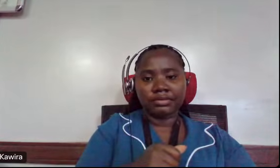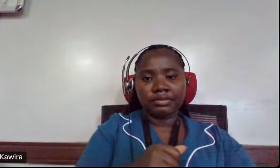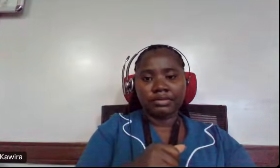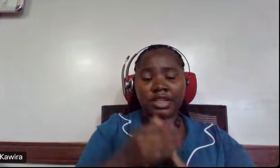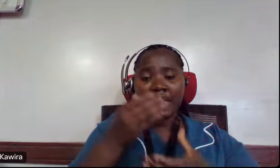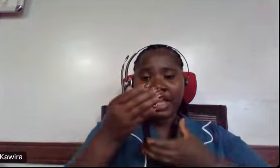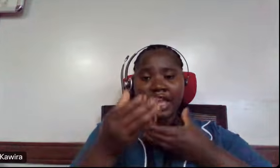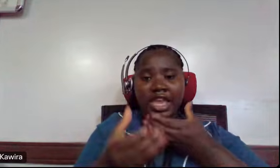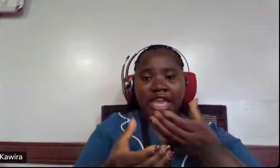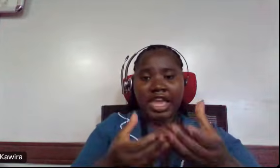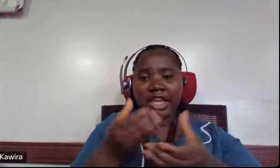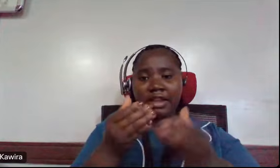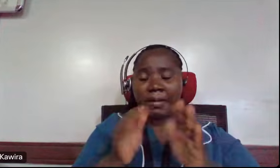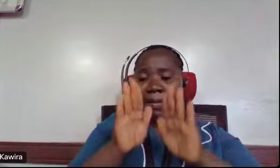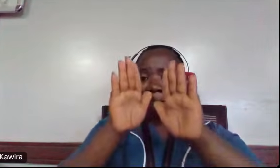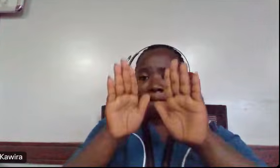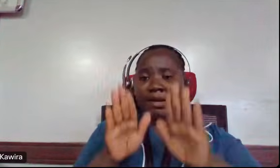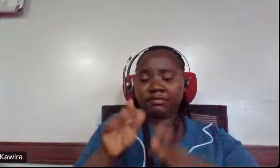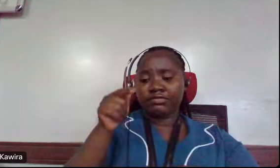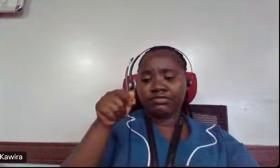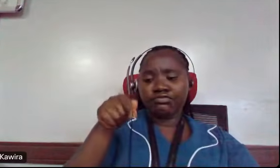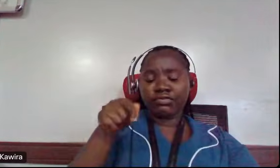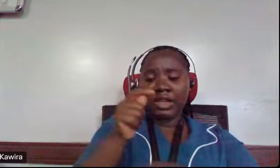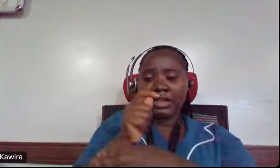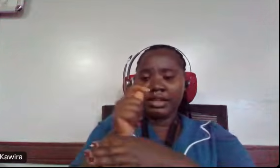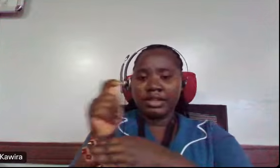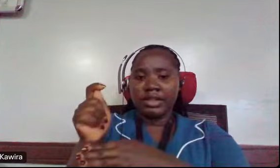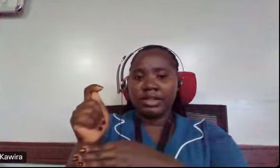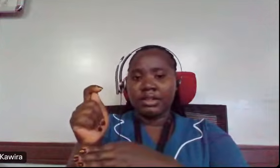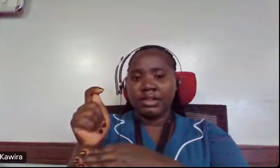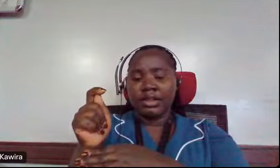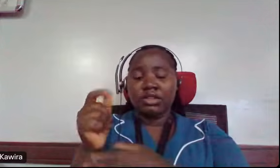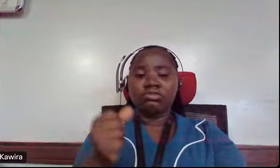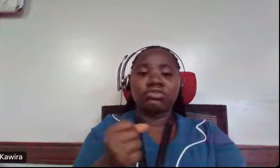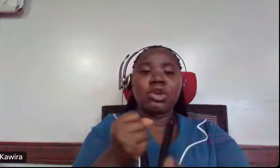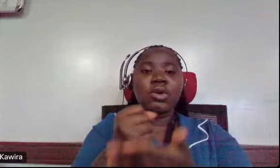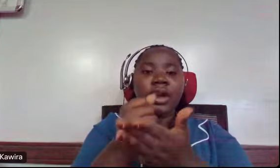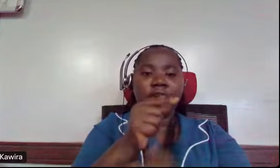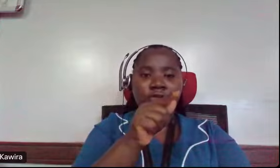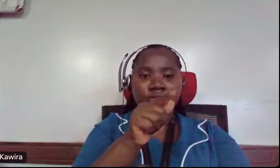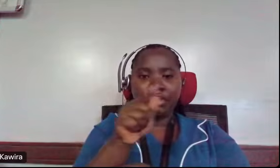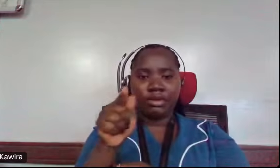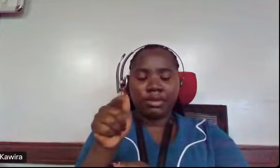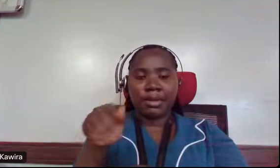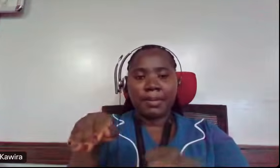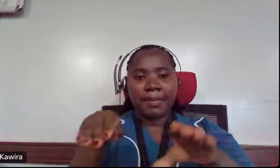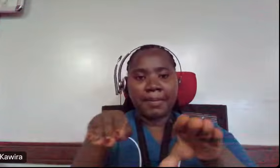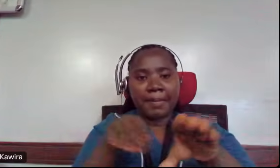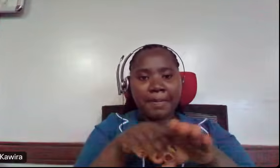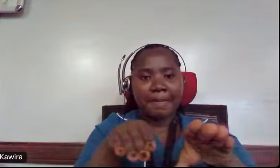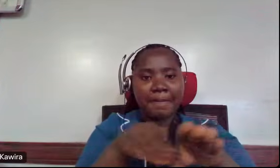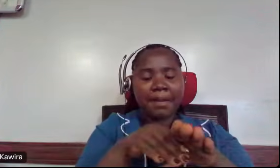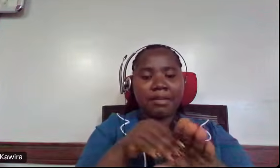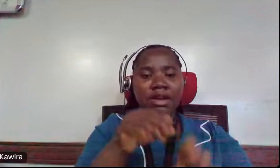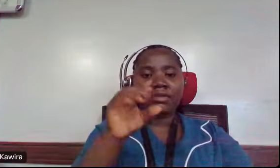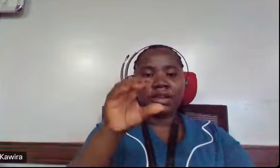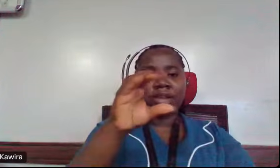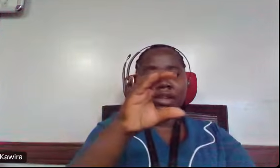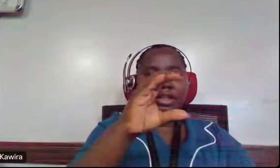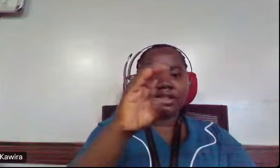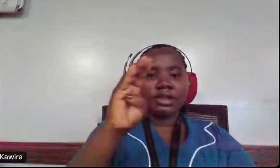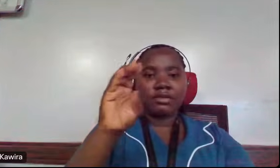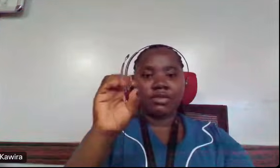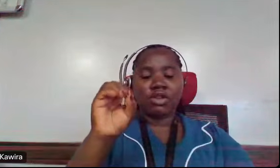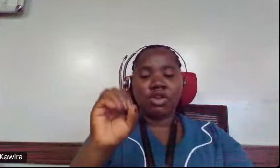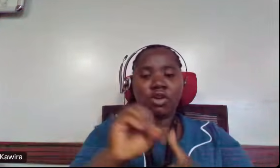engagement. So the purpose of this engagement is to assist you, members of the CBO or